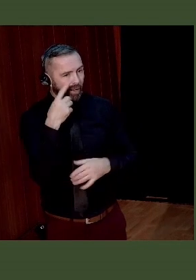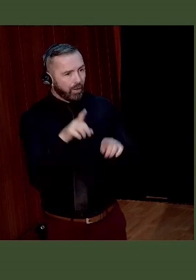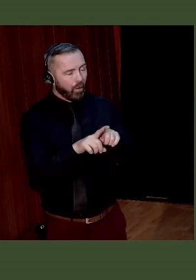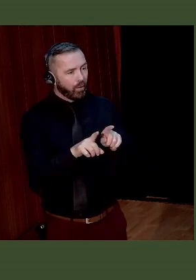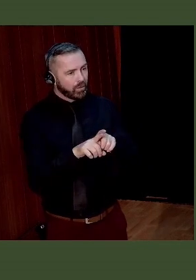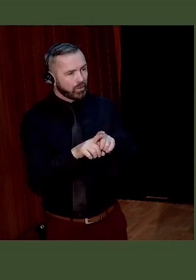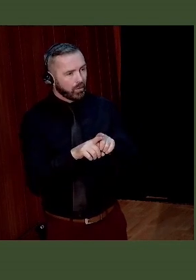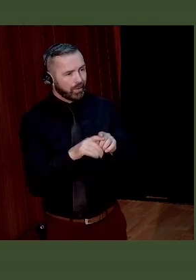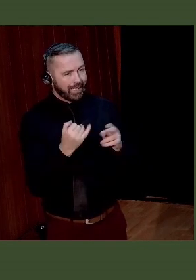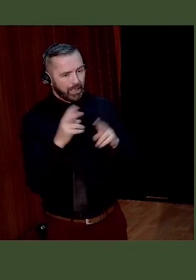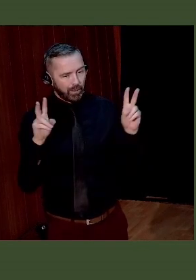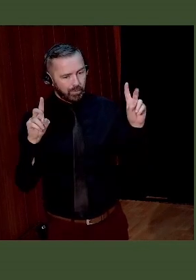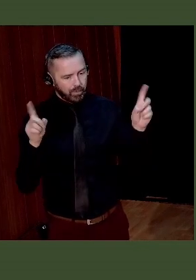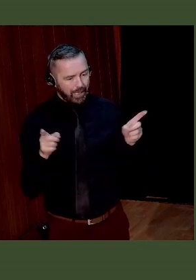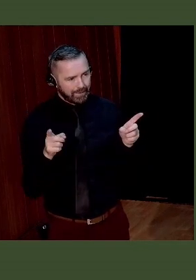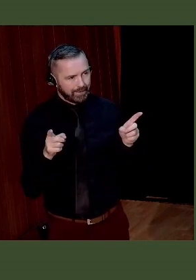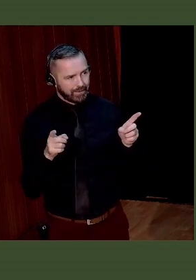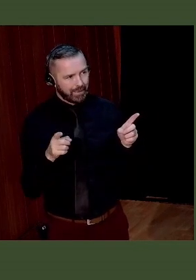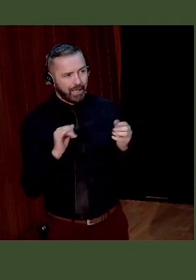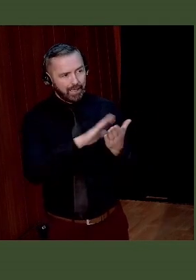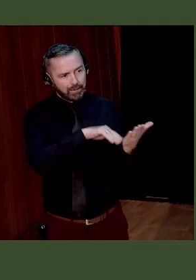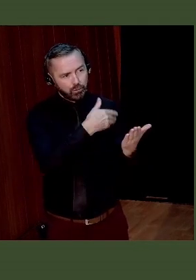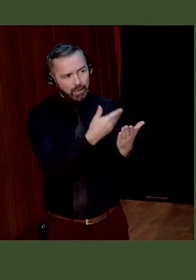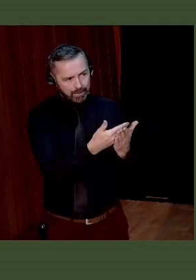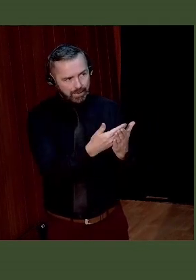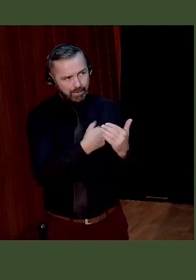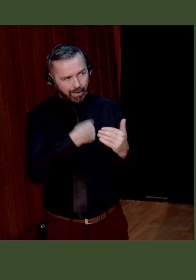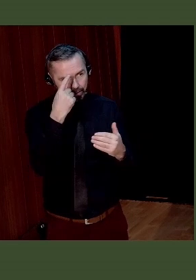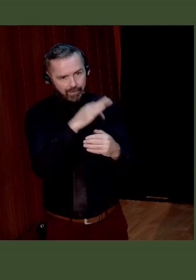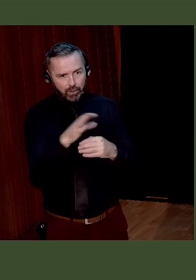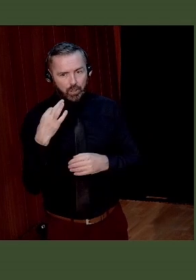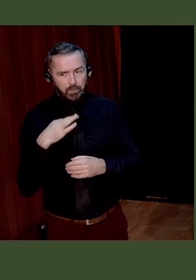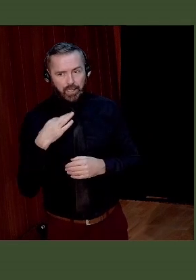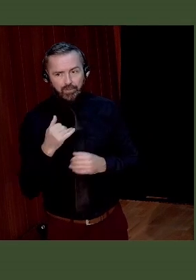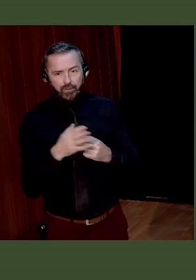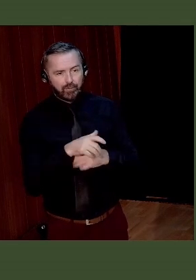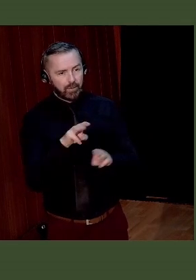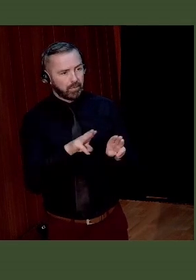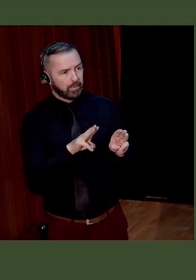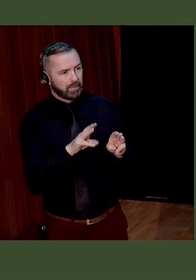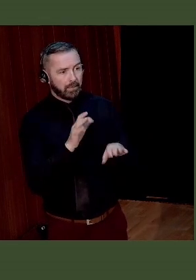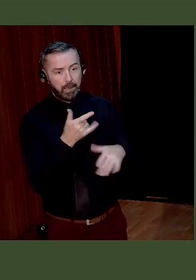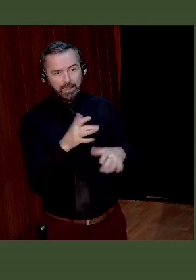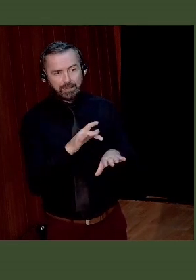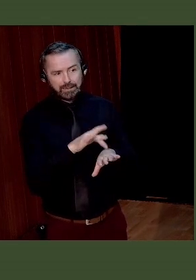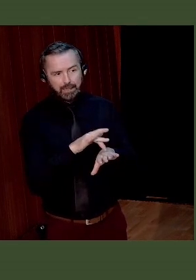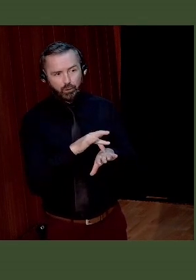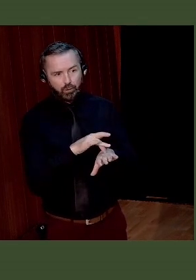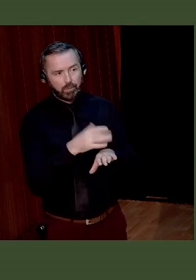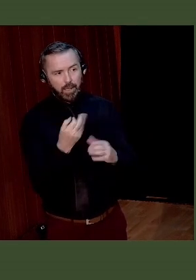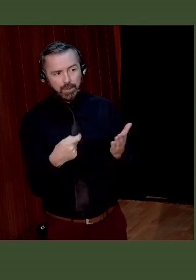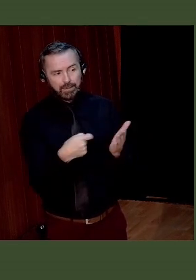also, between brackets there, it's a translation. And then I think for the benefit of the censor, perhaps that might